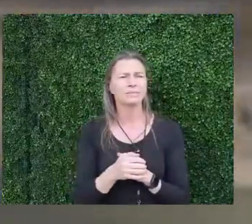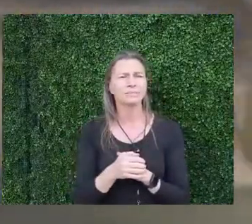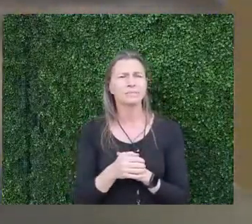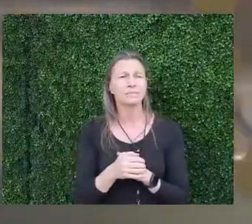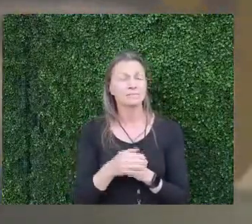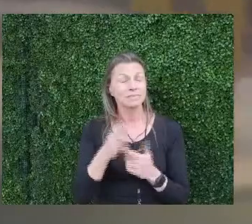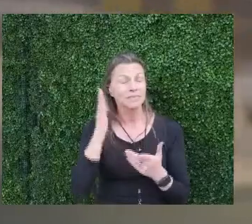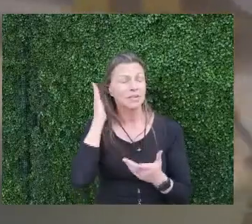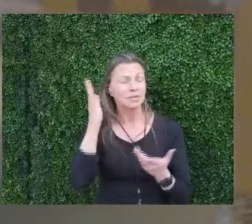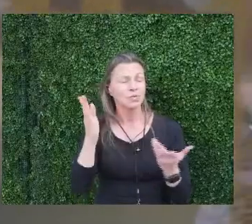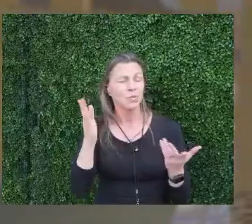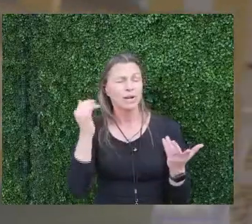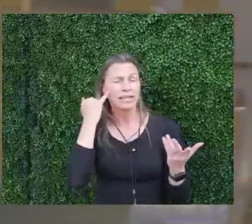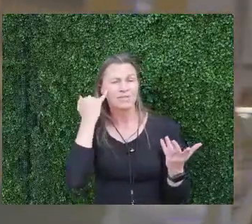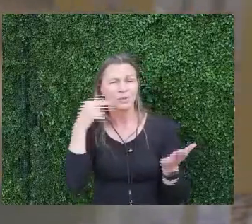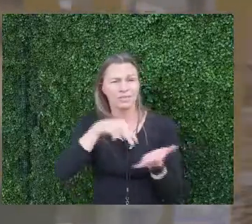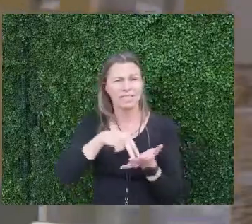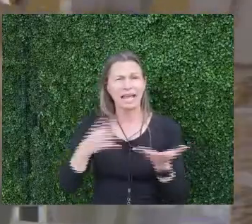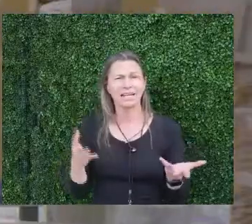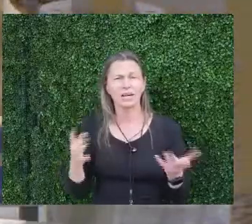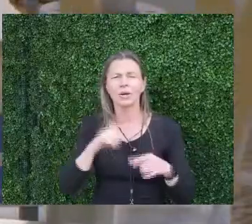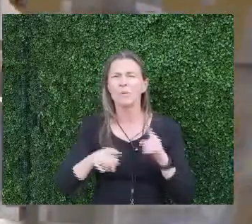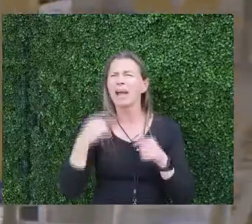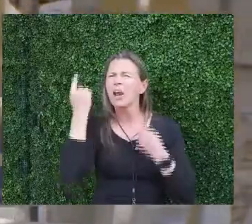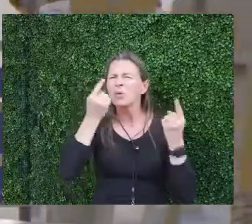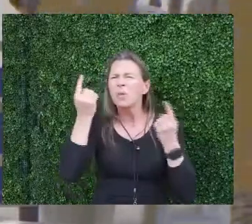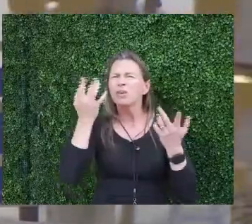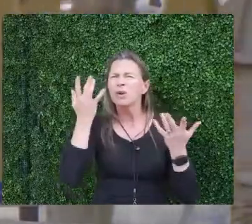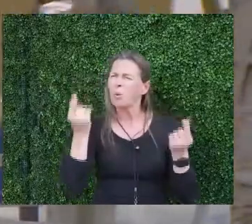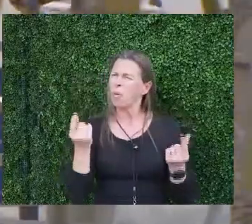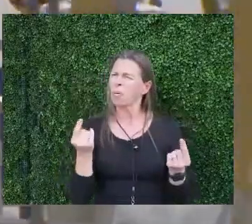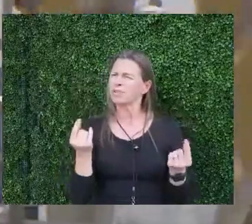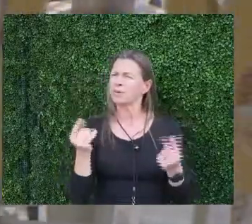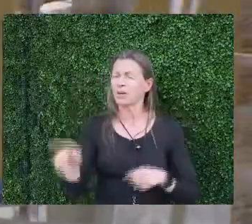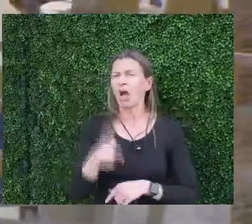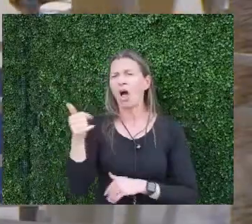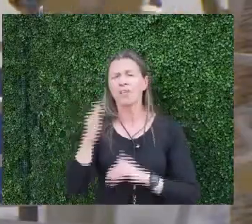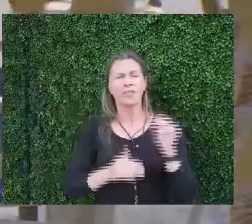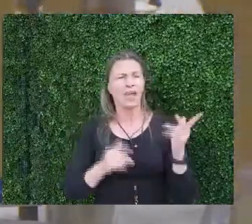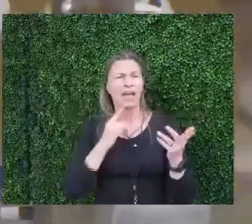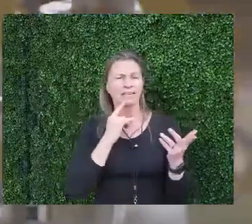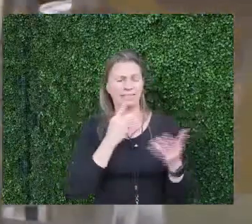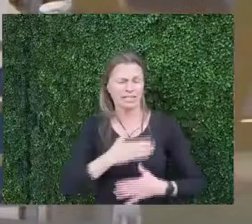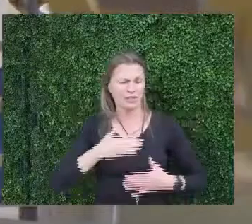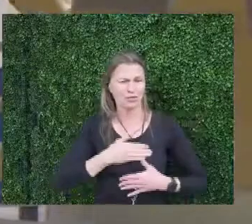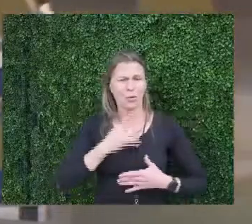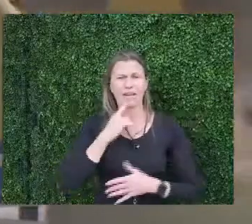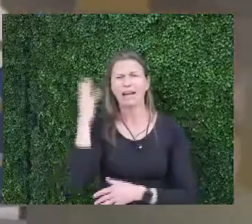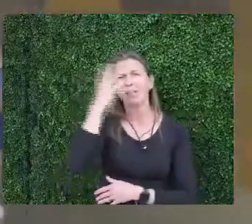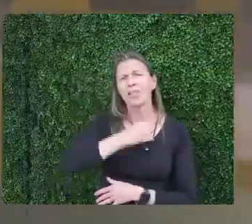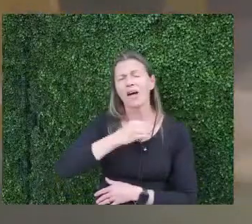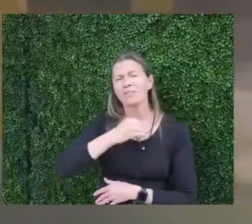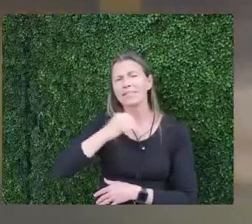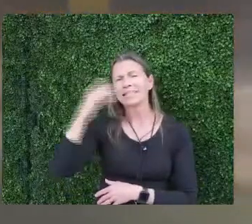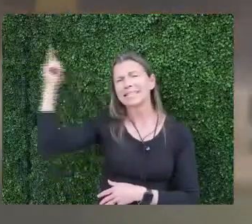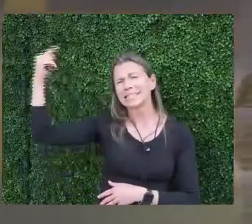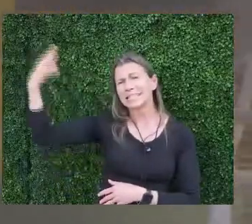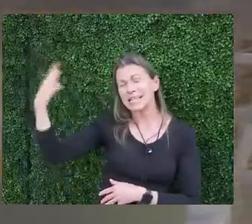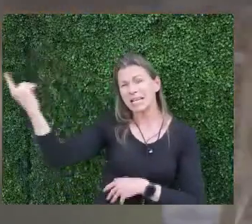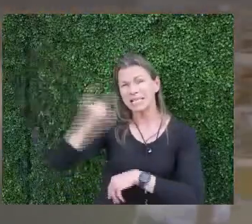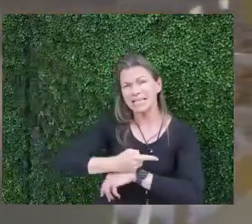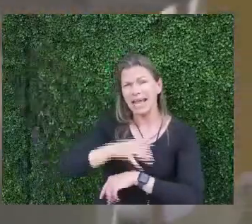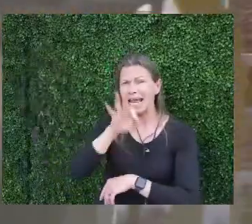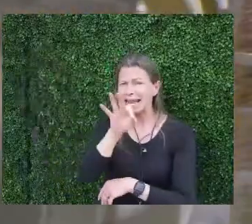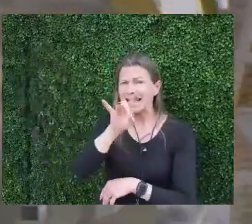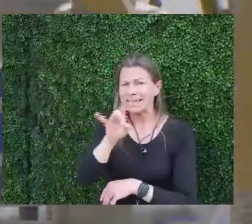look, you're wondering what the heck we are doing here besides enjoying a lovely sunny day, 98 degrees and